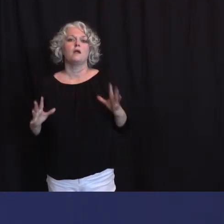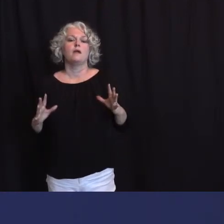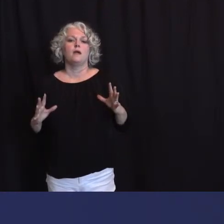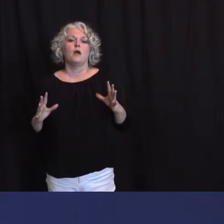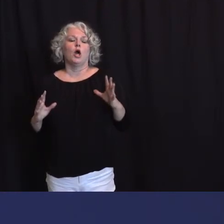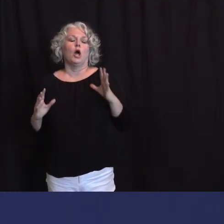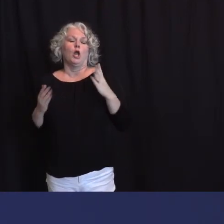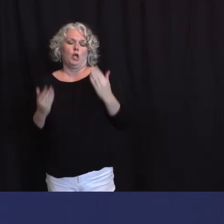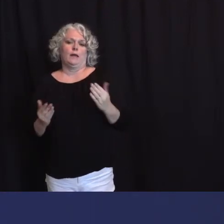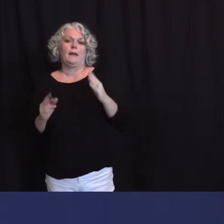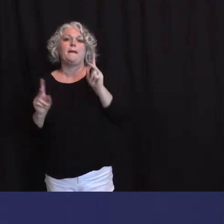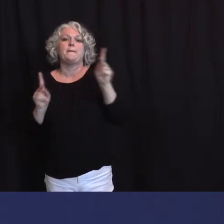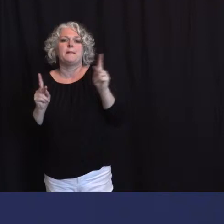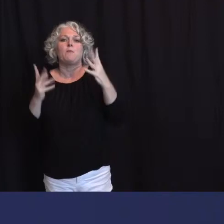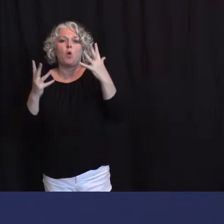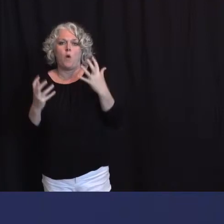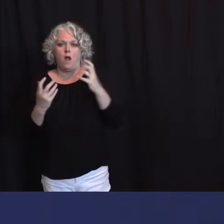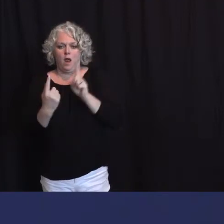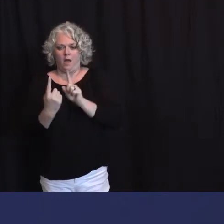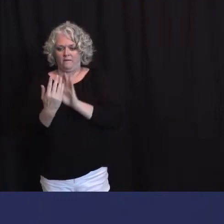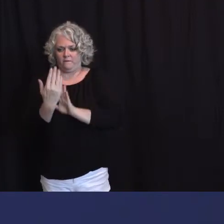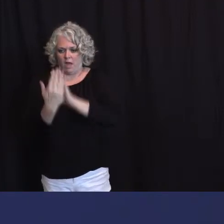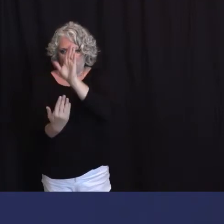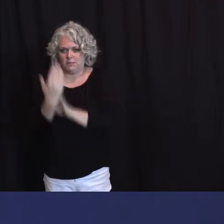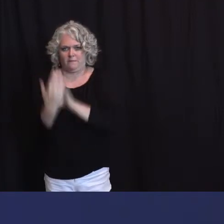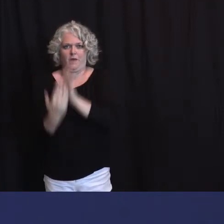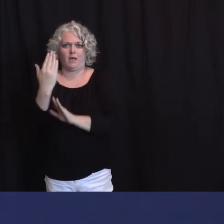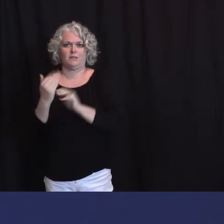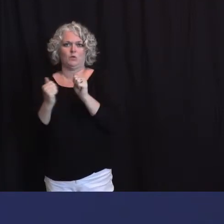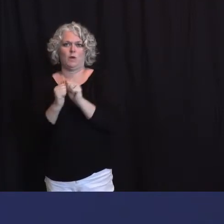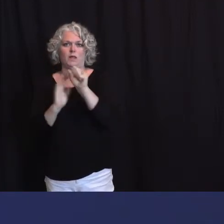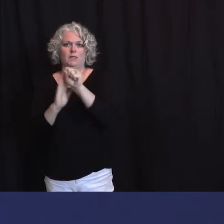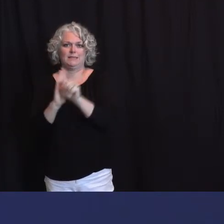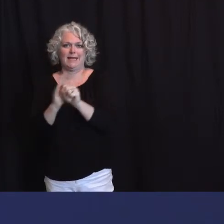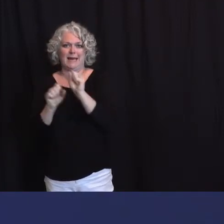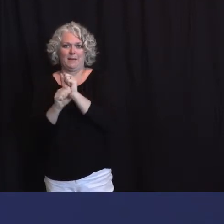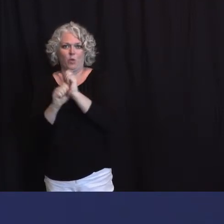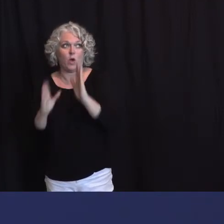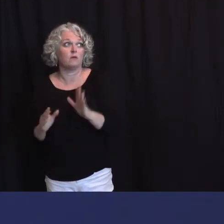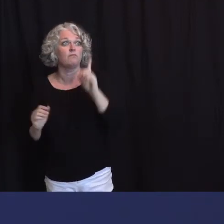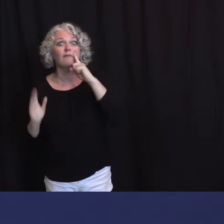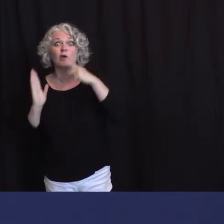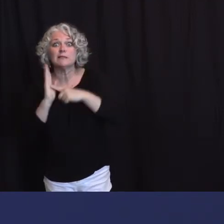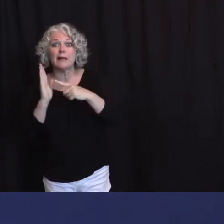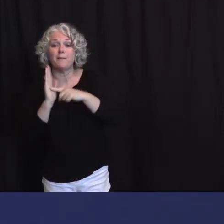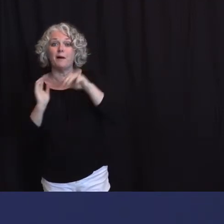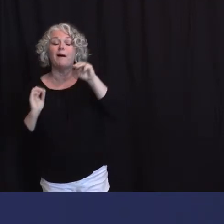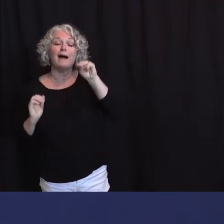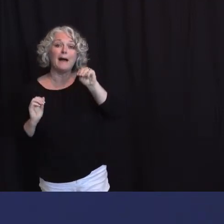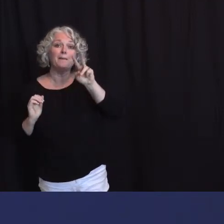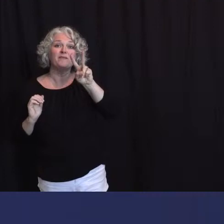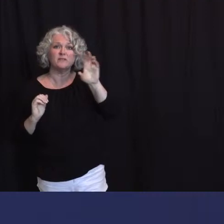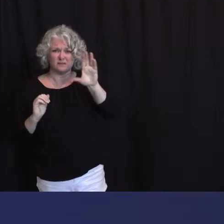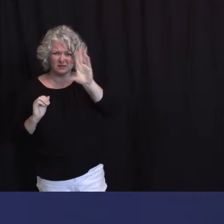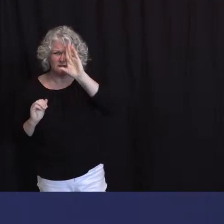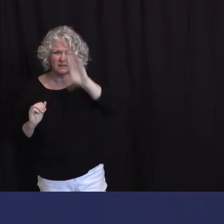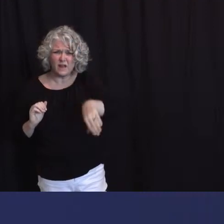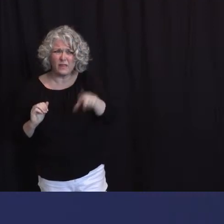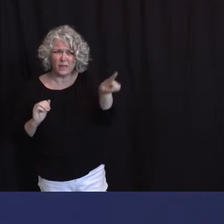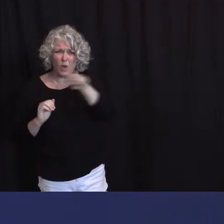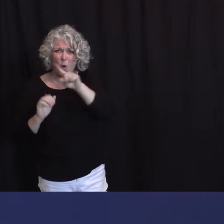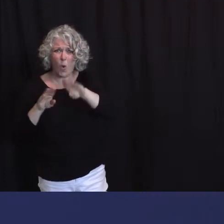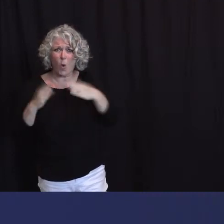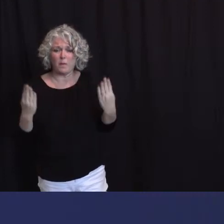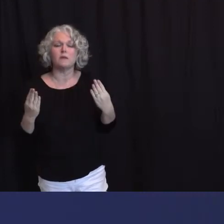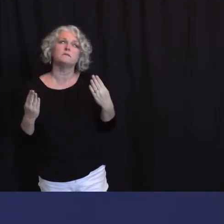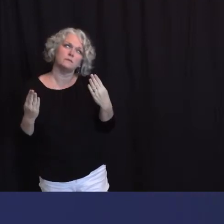in-person interaction with a state official on something like motor vehicles, which, by the way, are open, although they're doing a lot more of their